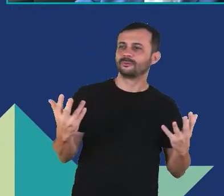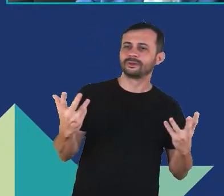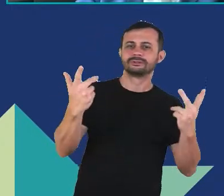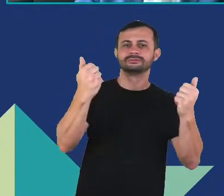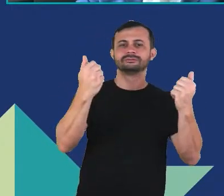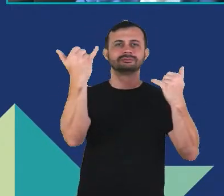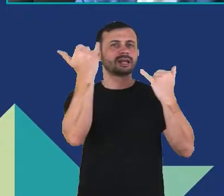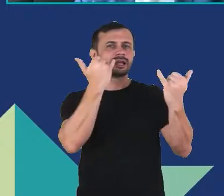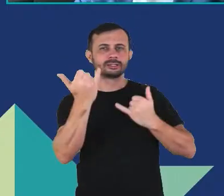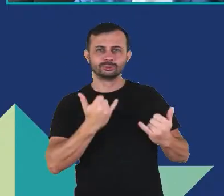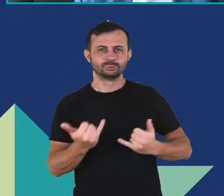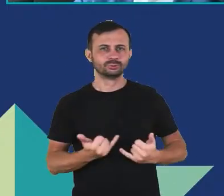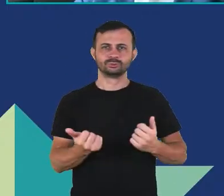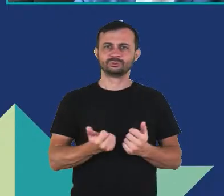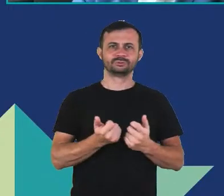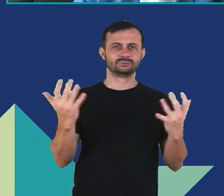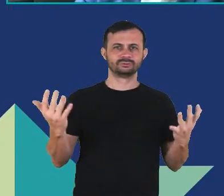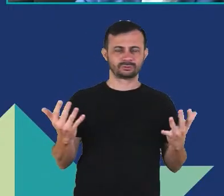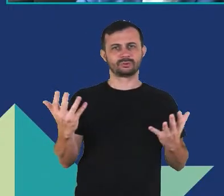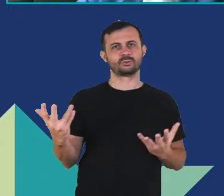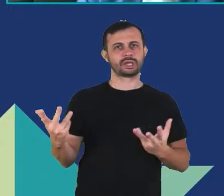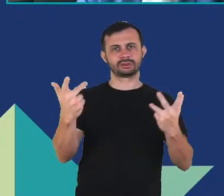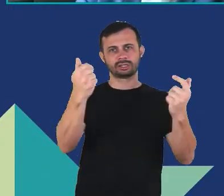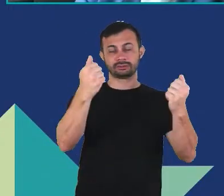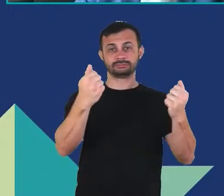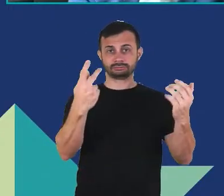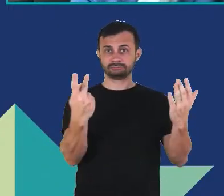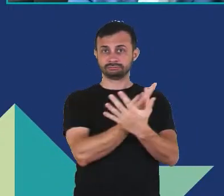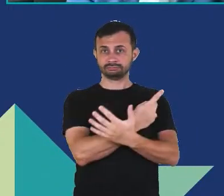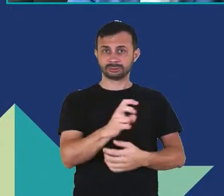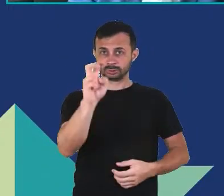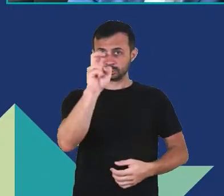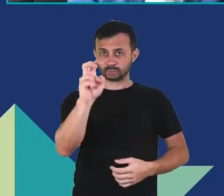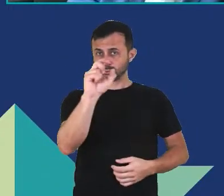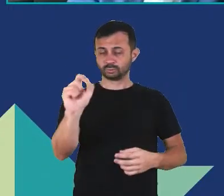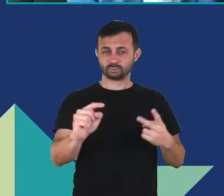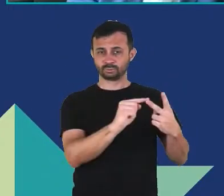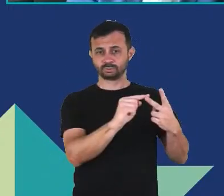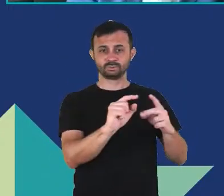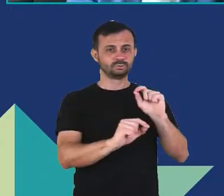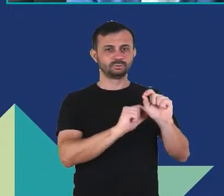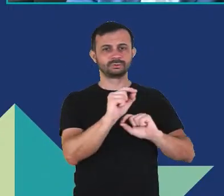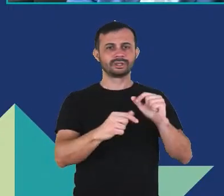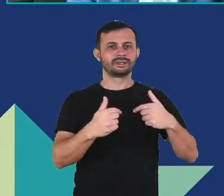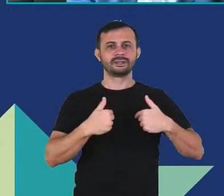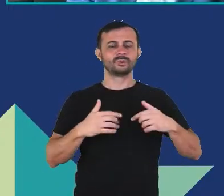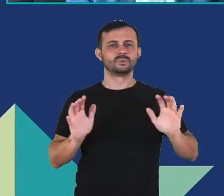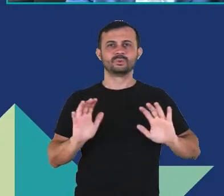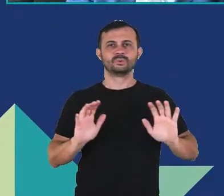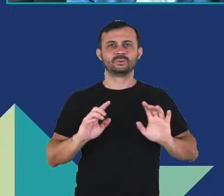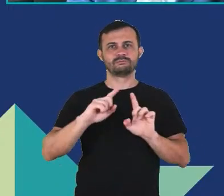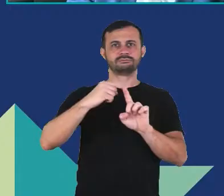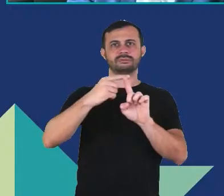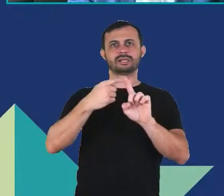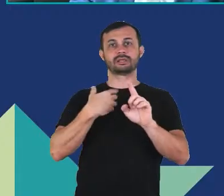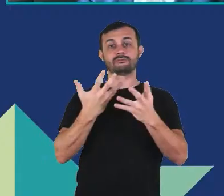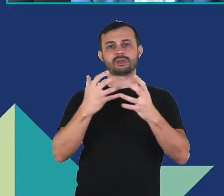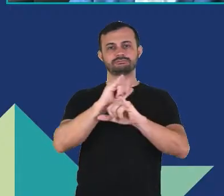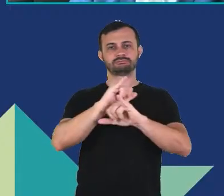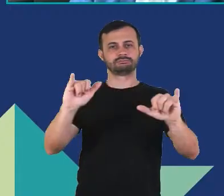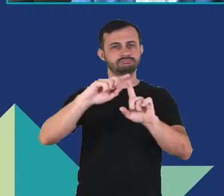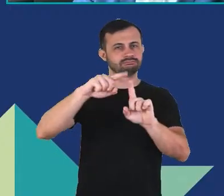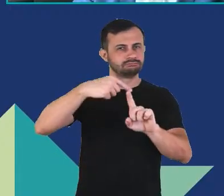Fact number 5, I'm not telling you anything new here, but I want to stress that there's a big gap noted in tailings